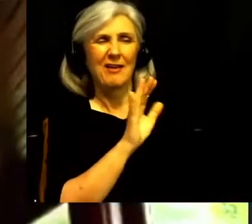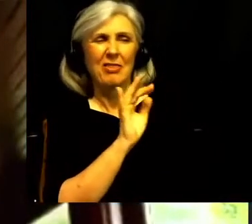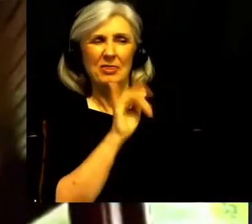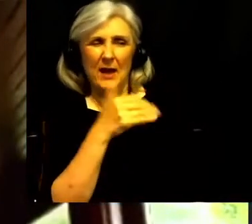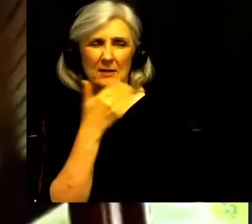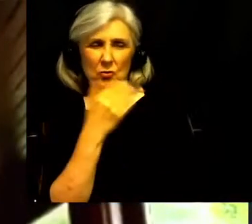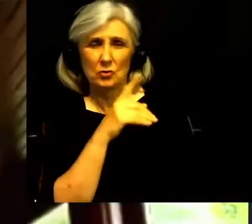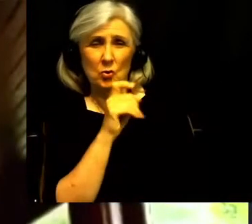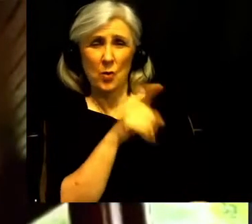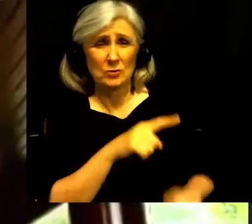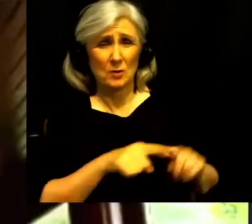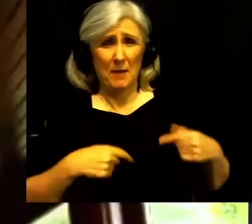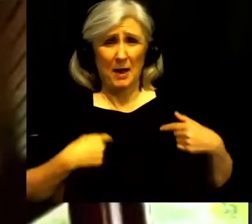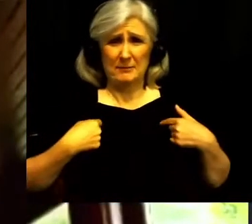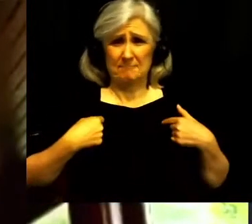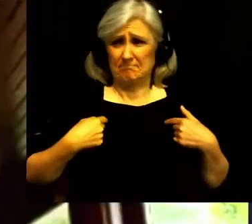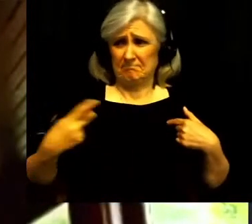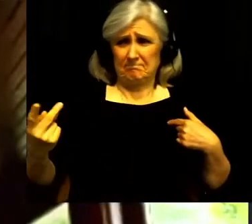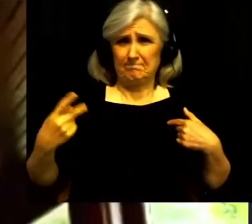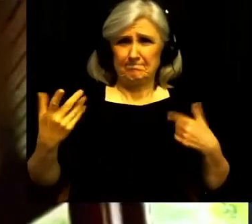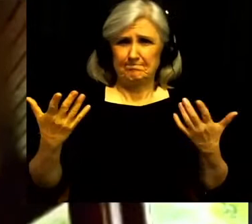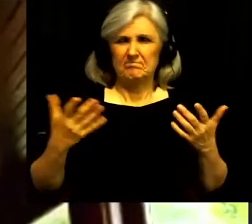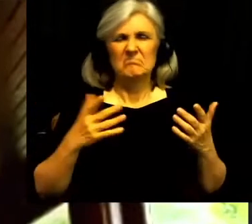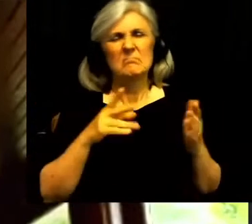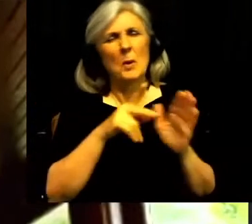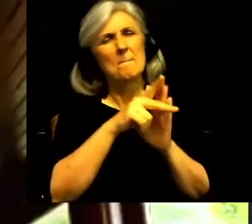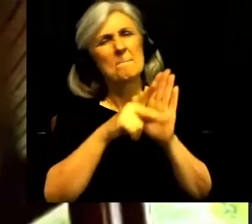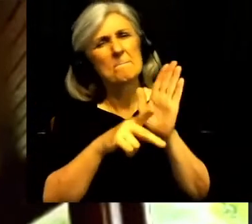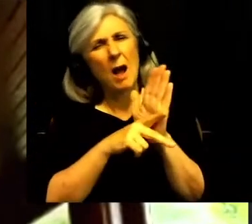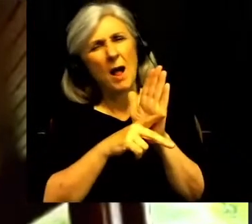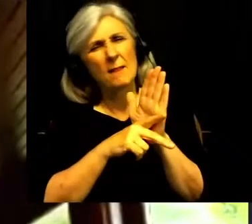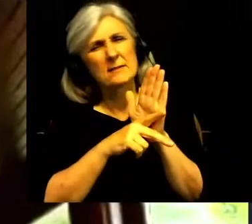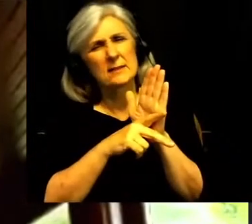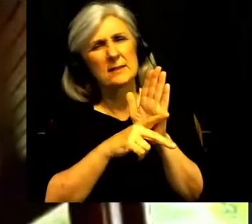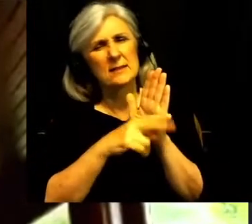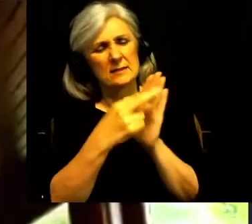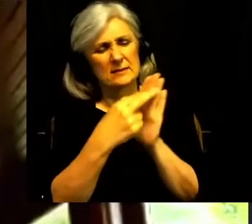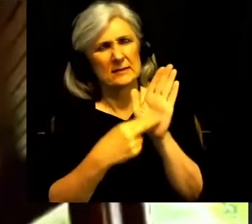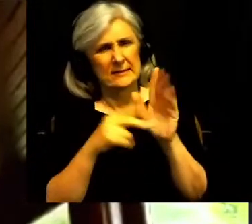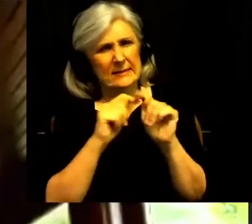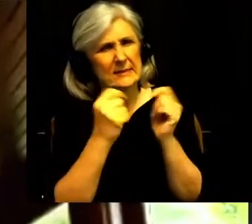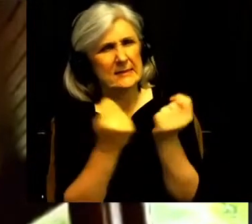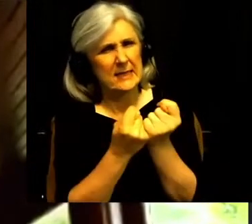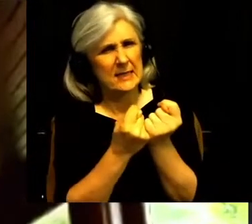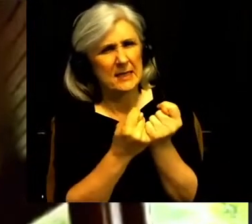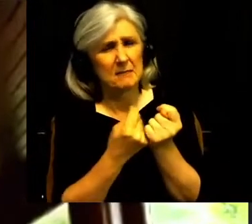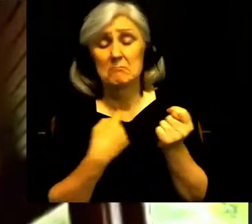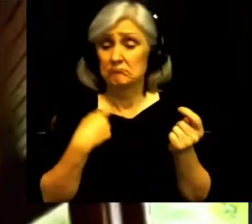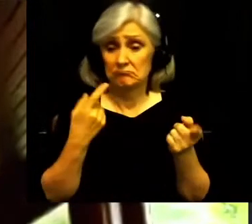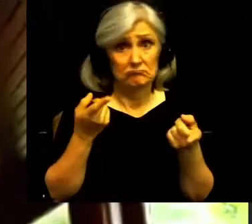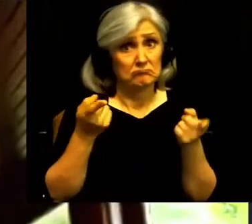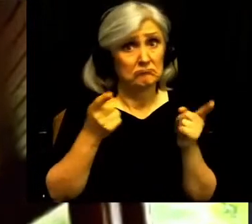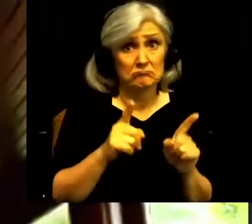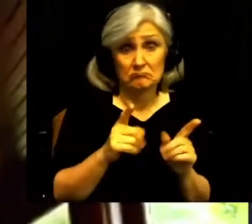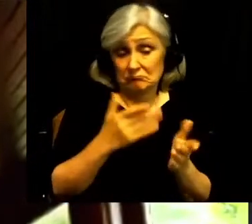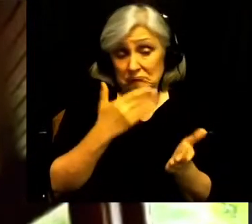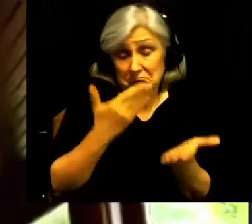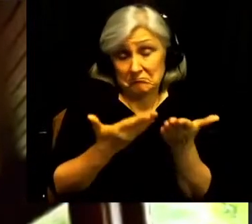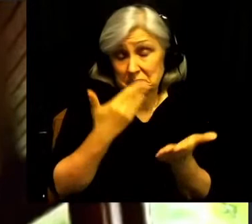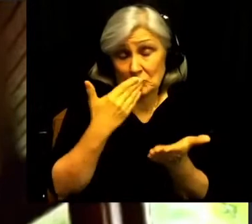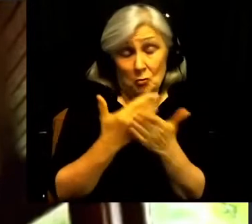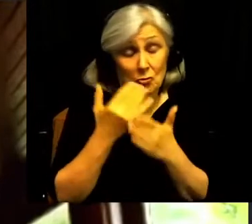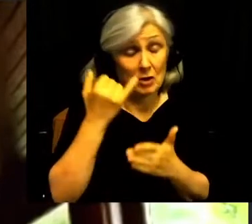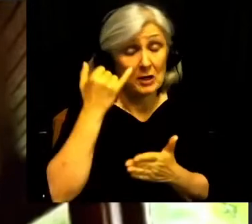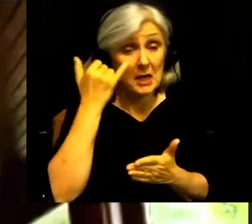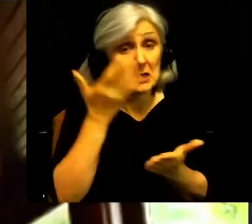available. I agree. There's a good public health literature that incentivizing healthy behaviors is effective, and